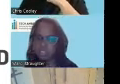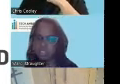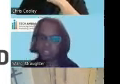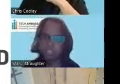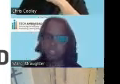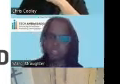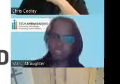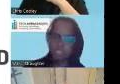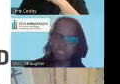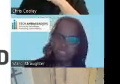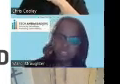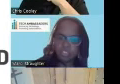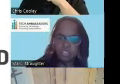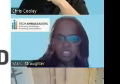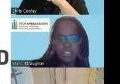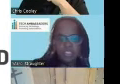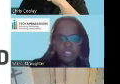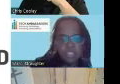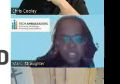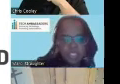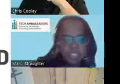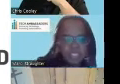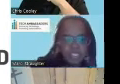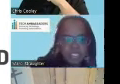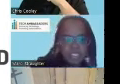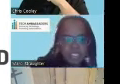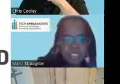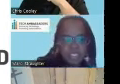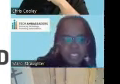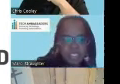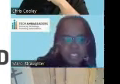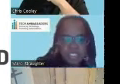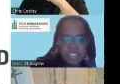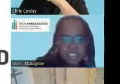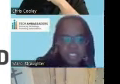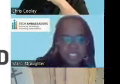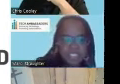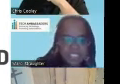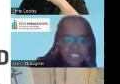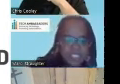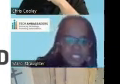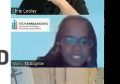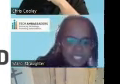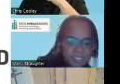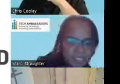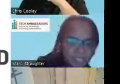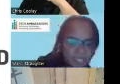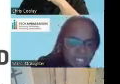sharing a password or a Wi-Fi key? I can't remember which one yours was.